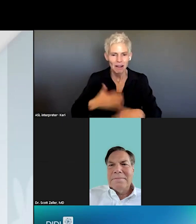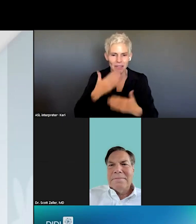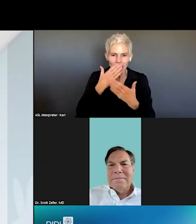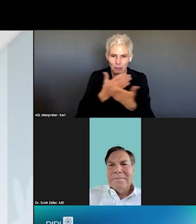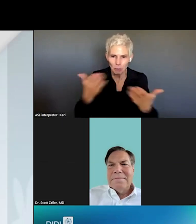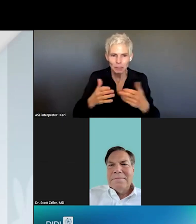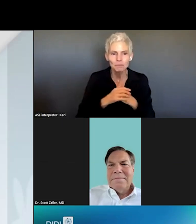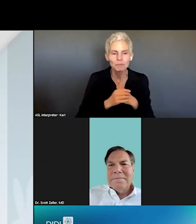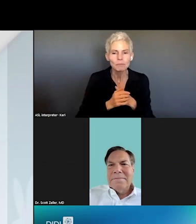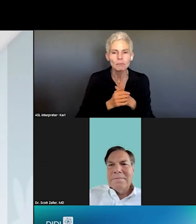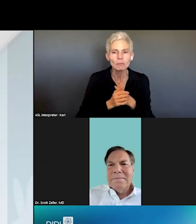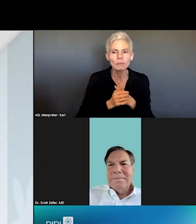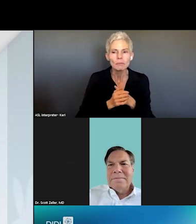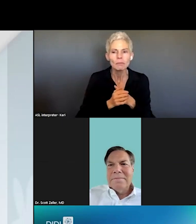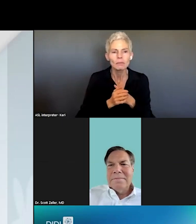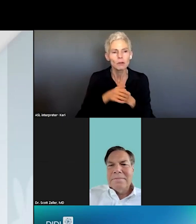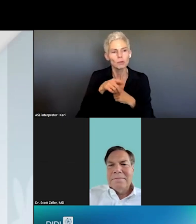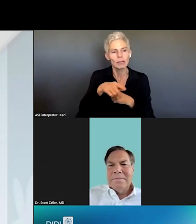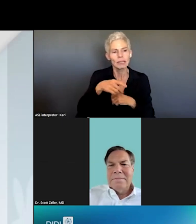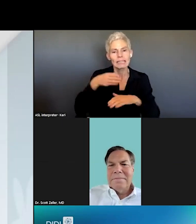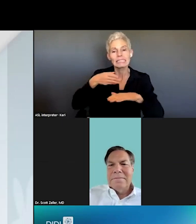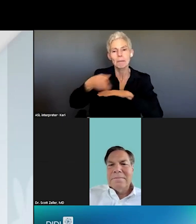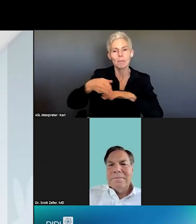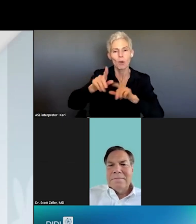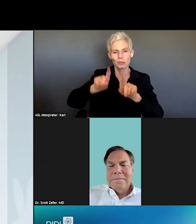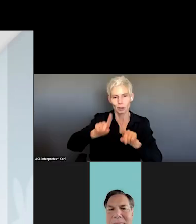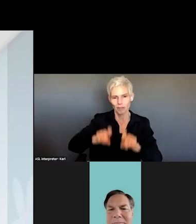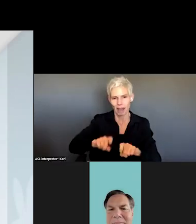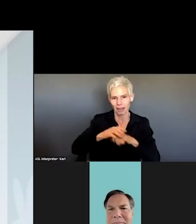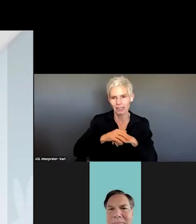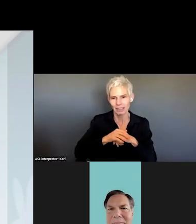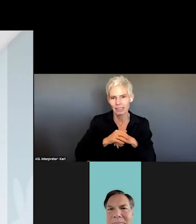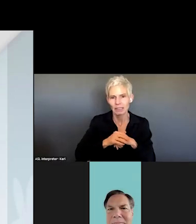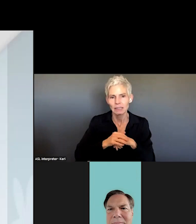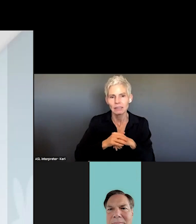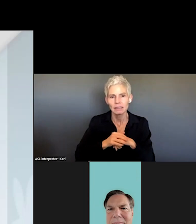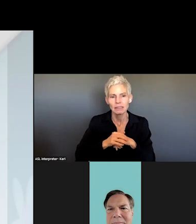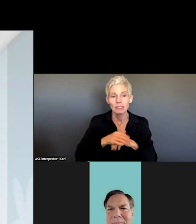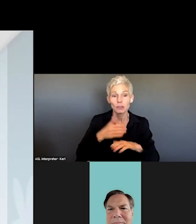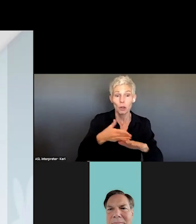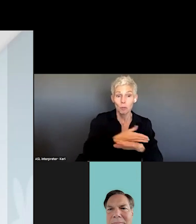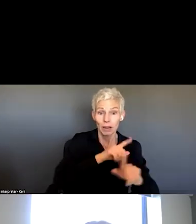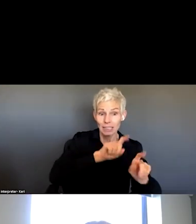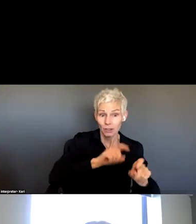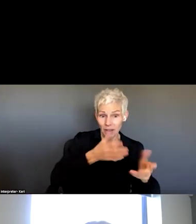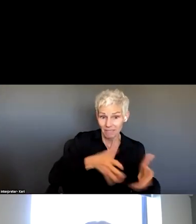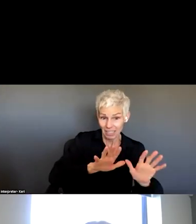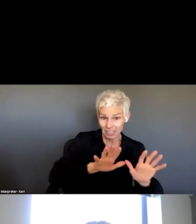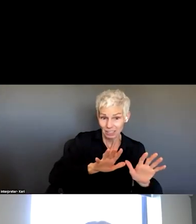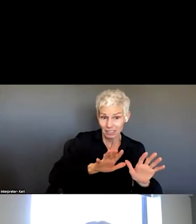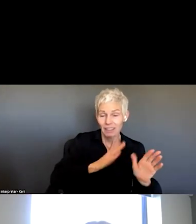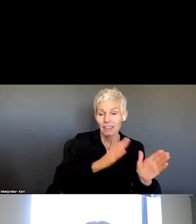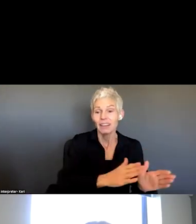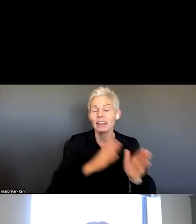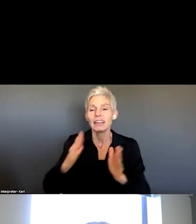Now, this is a post survey. So you did the pre-survey, and now we want to